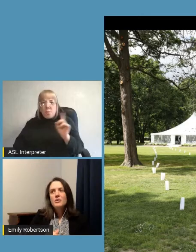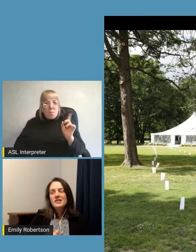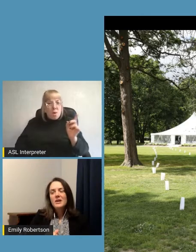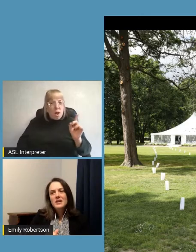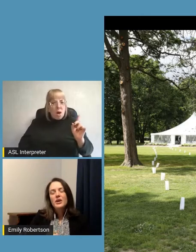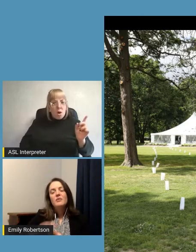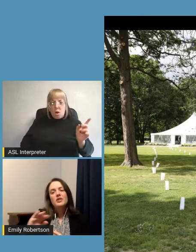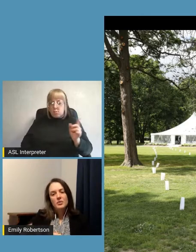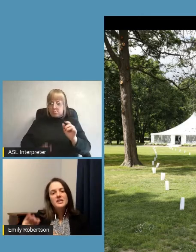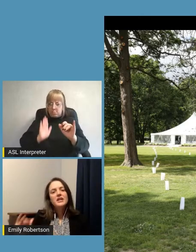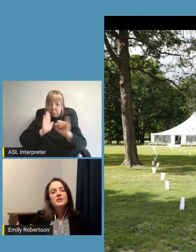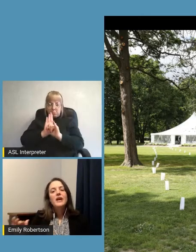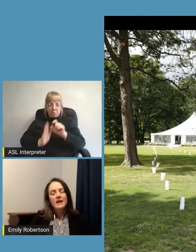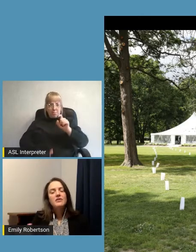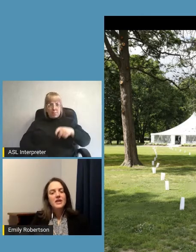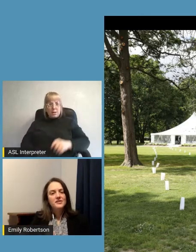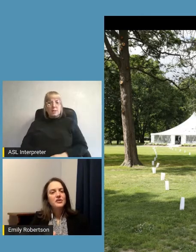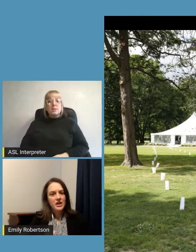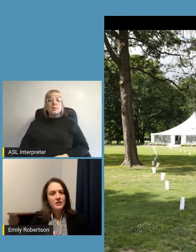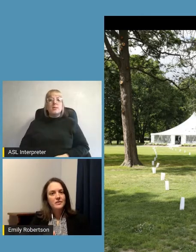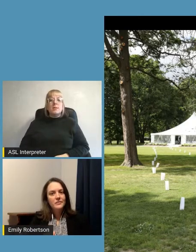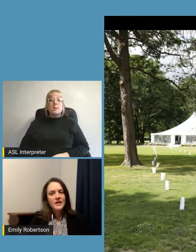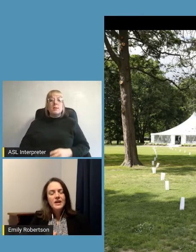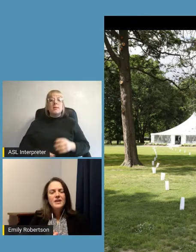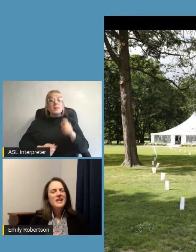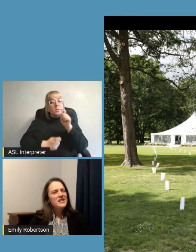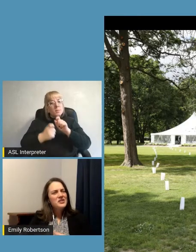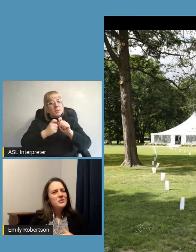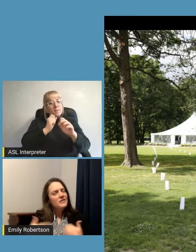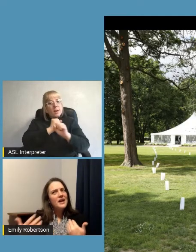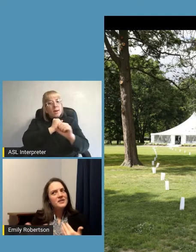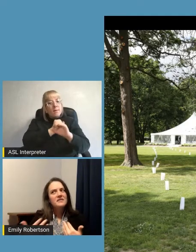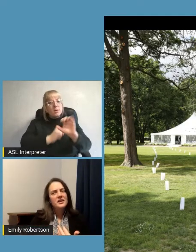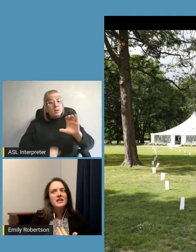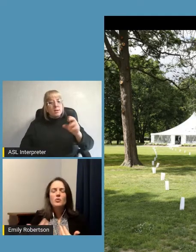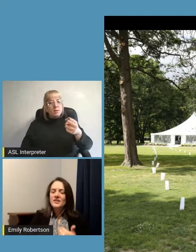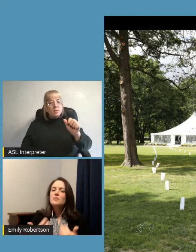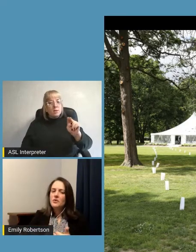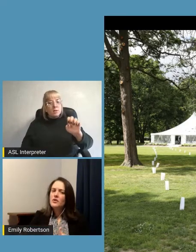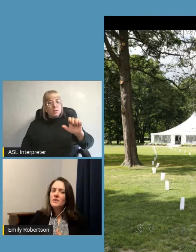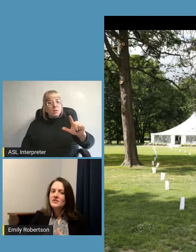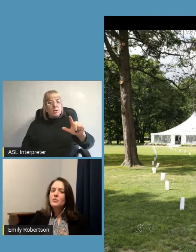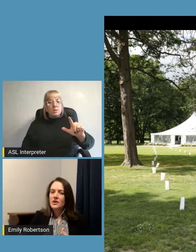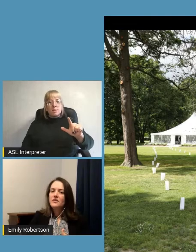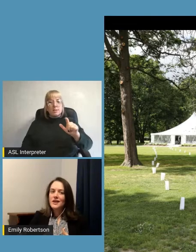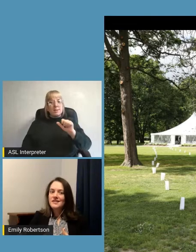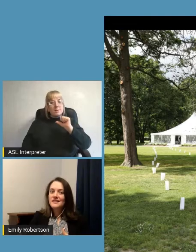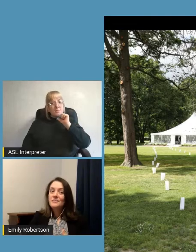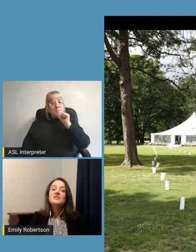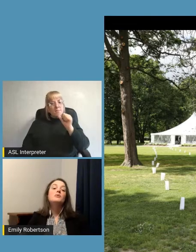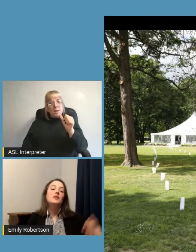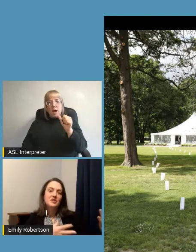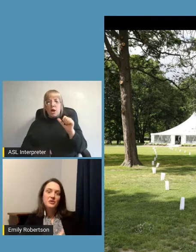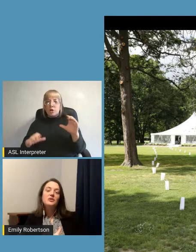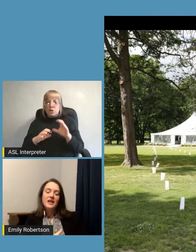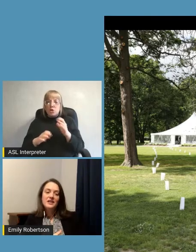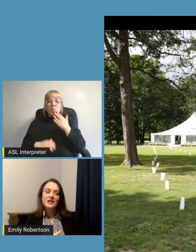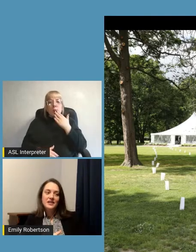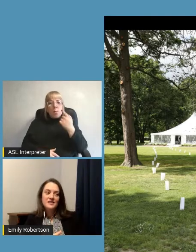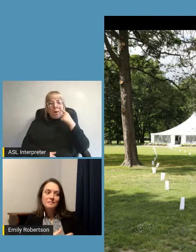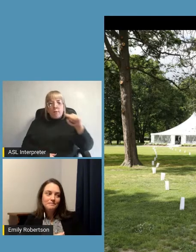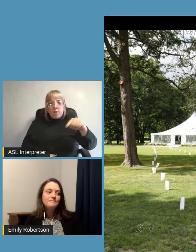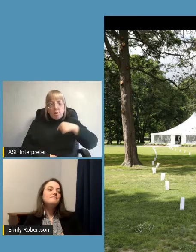that we were spending money with a particular advertising channel that I just sort of had this feeling that wasn't performing so well for us. So we went to